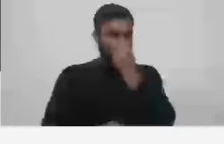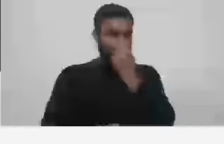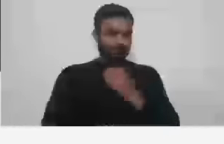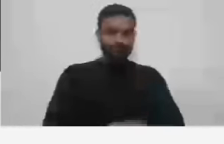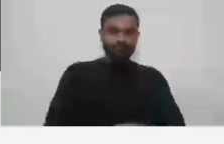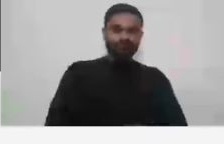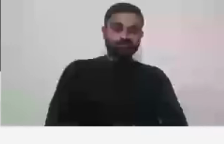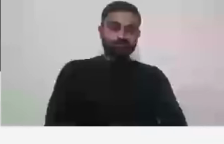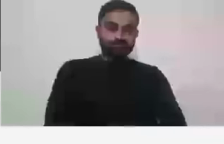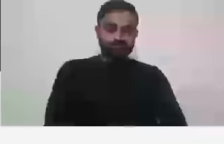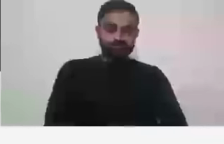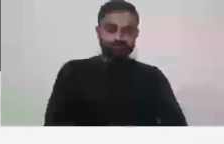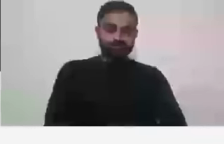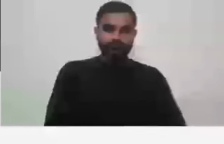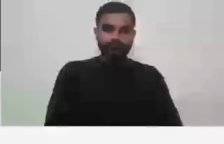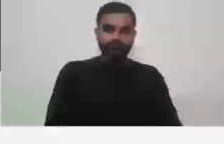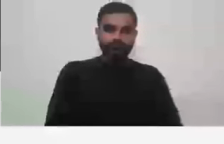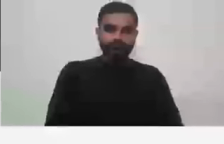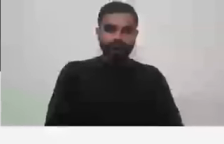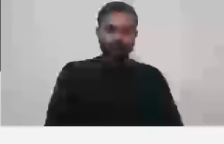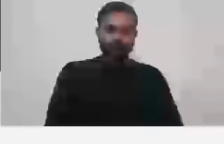I think I'll have to refresh this.